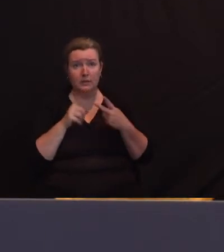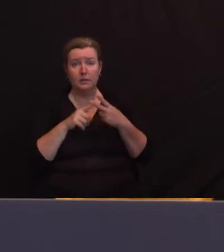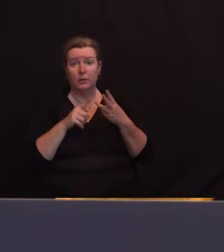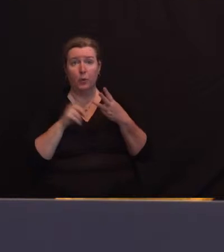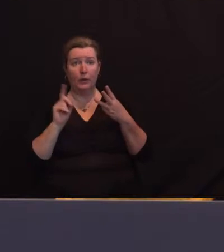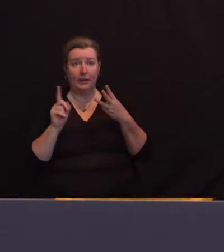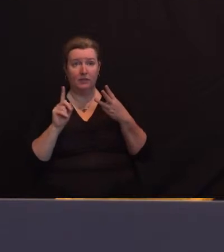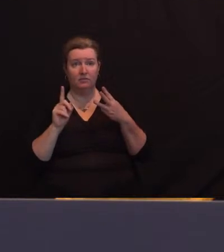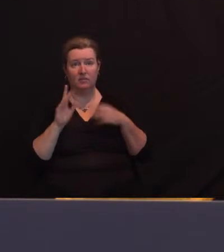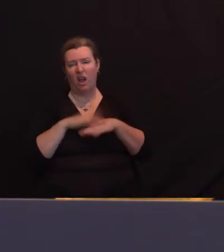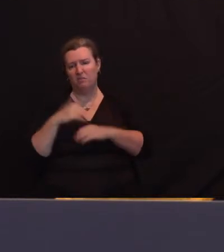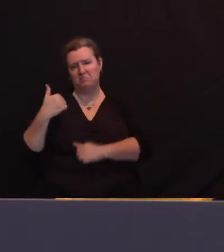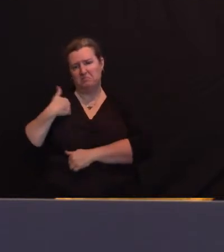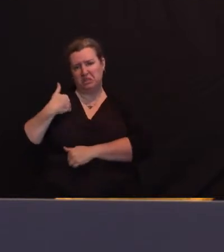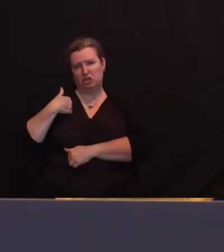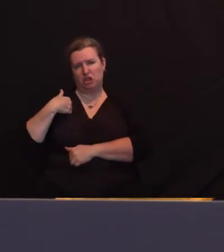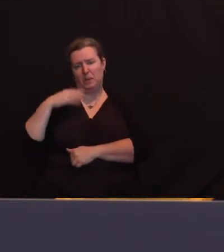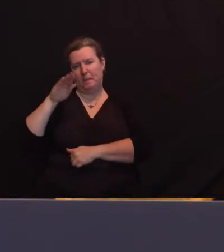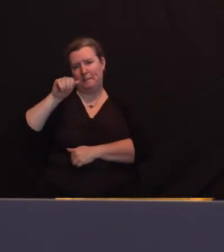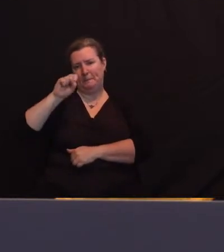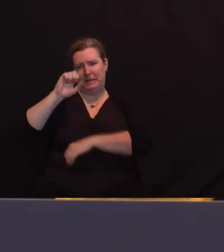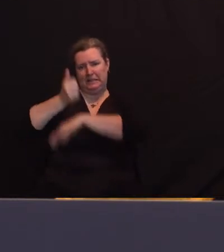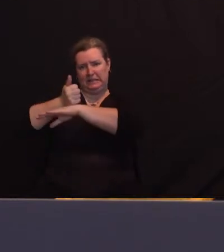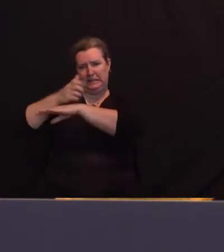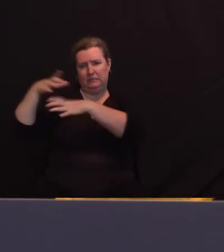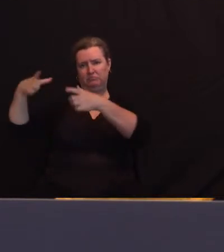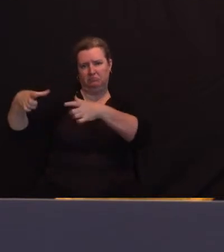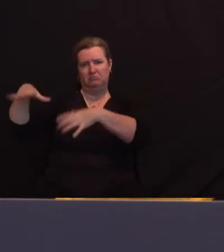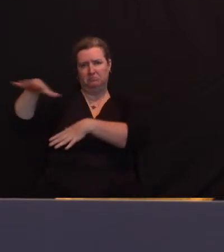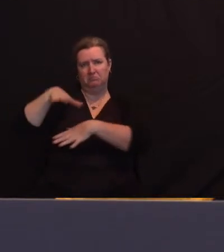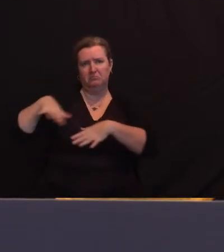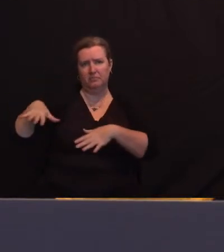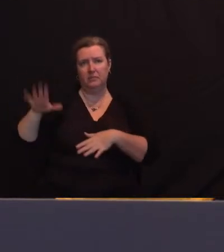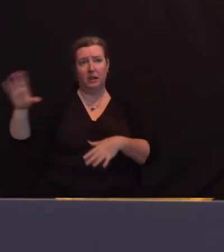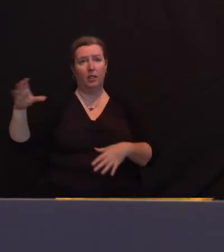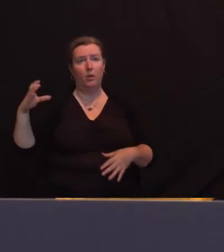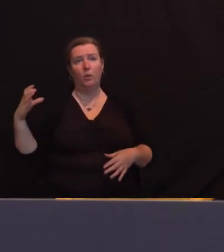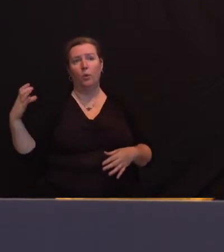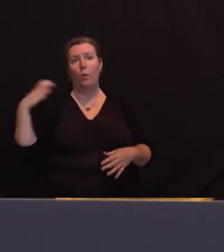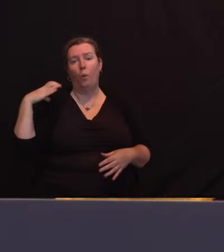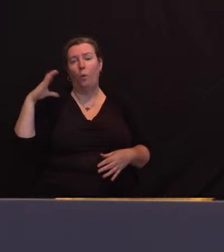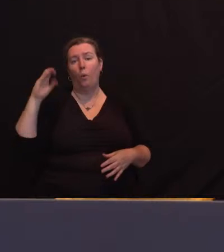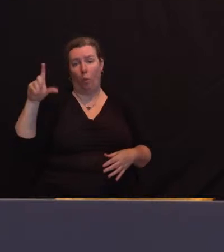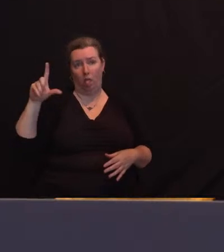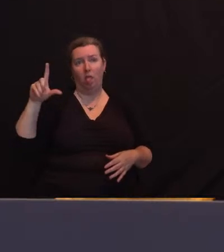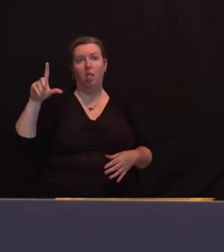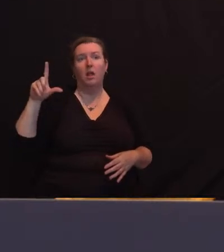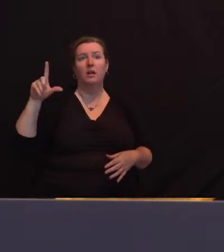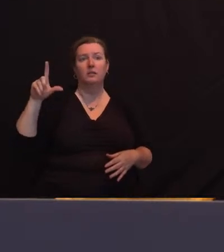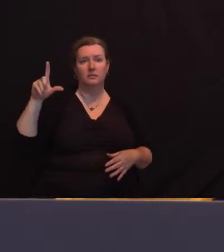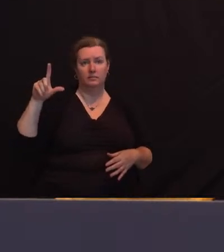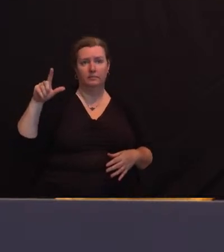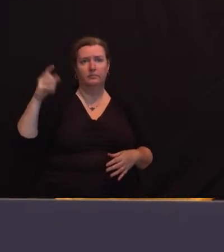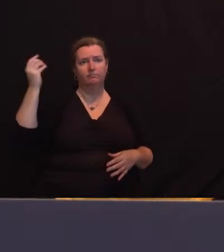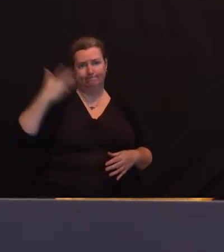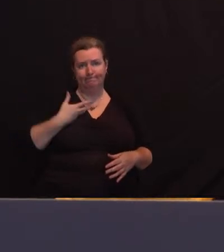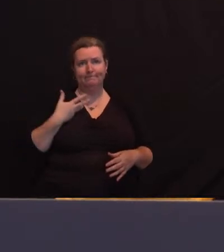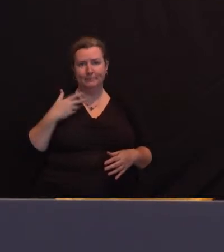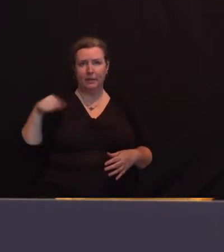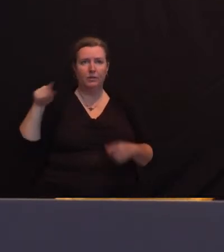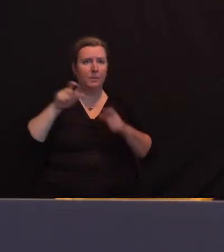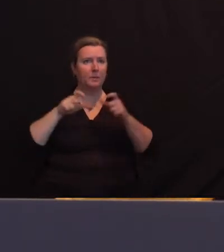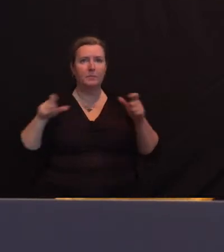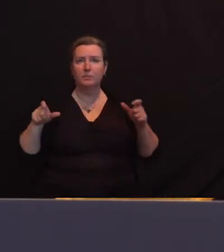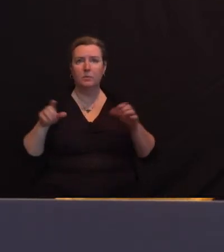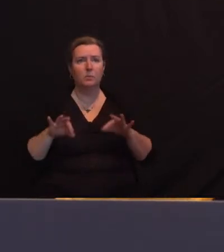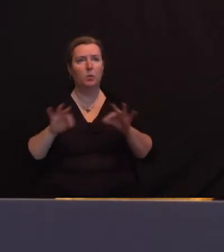base. And Colonel Adams was very clear that priority number one was safety and security, these folks, getting them cared